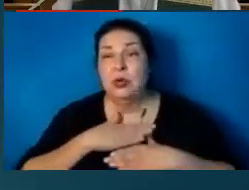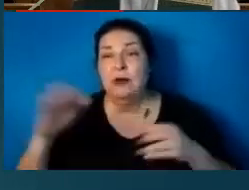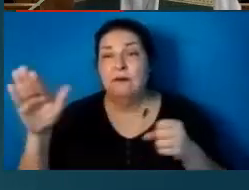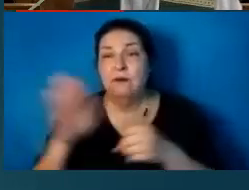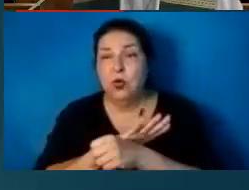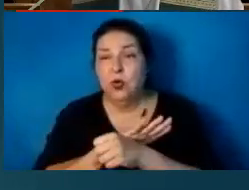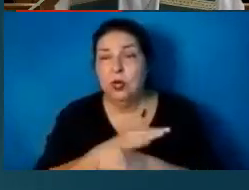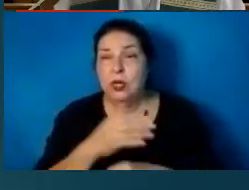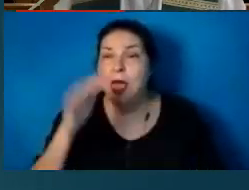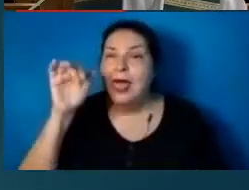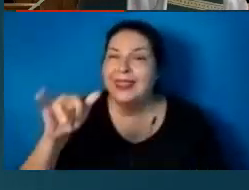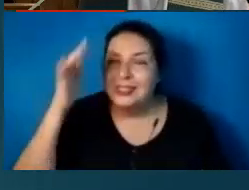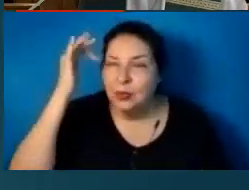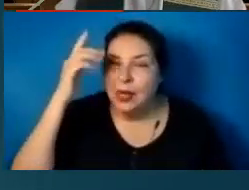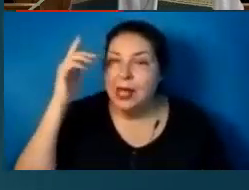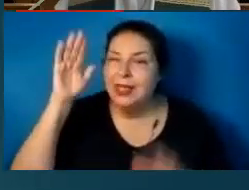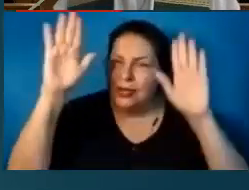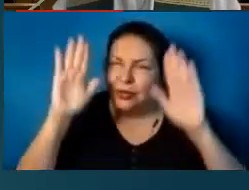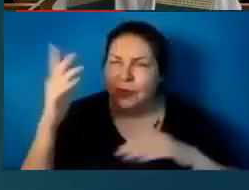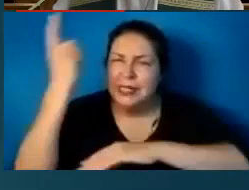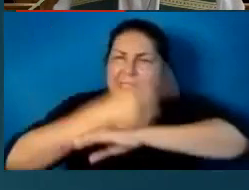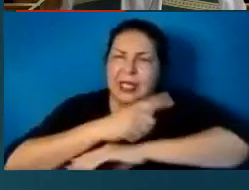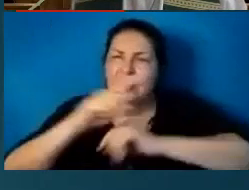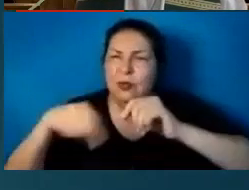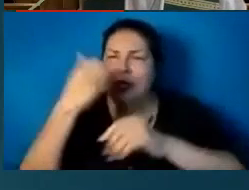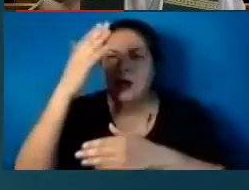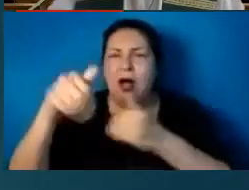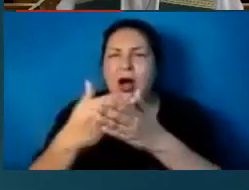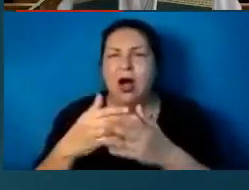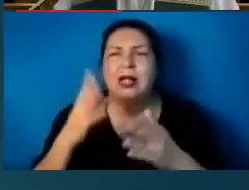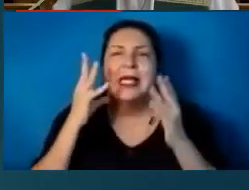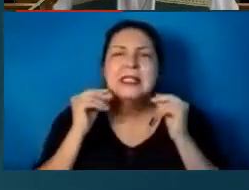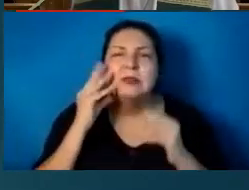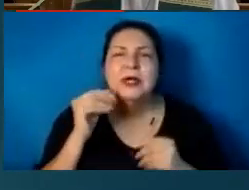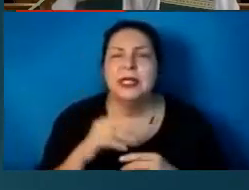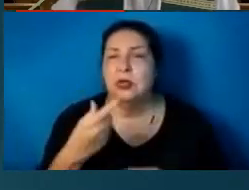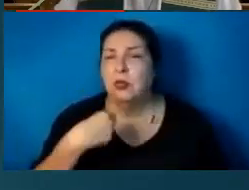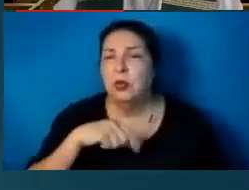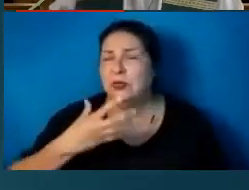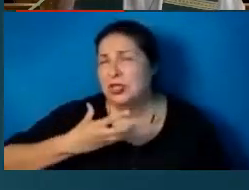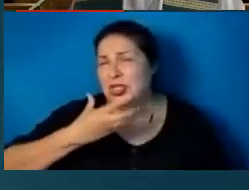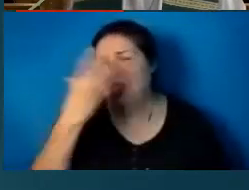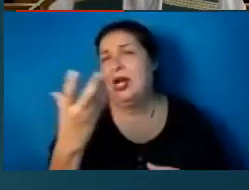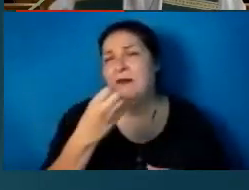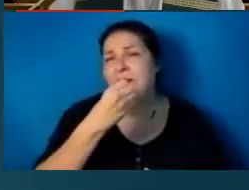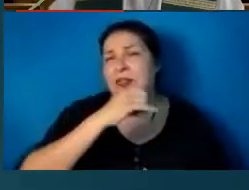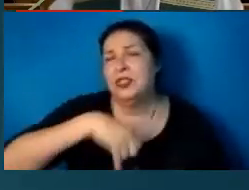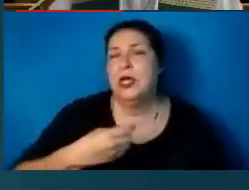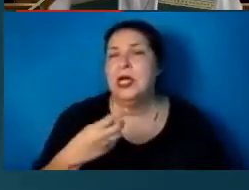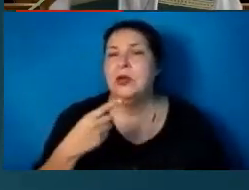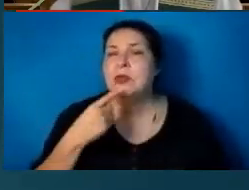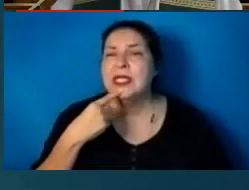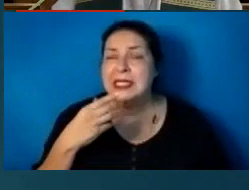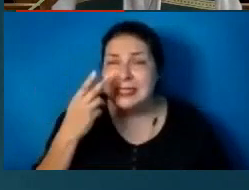is why on the great day, when everyone experiences it, we will shout for joy and say, "See, this is